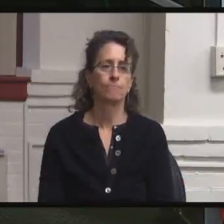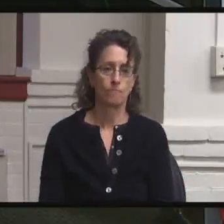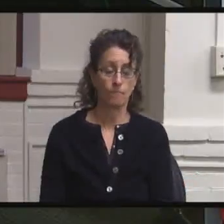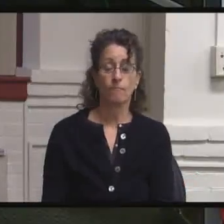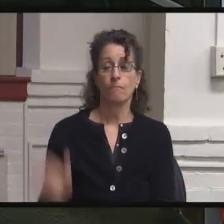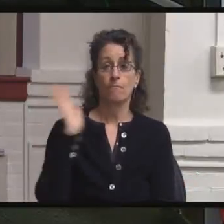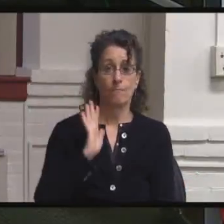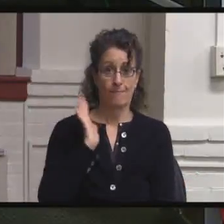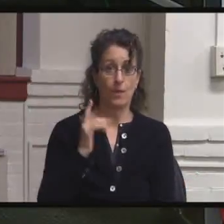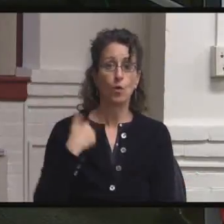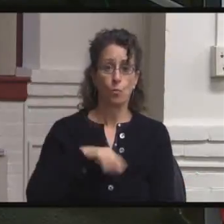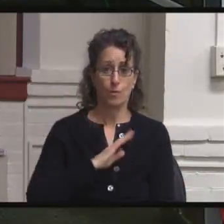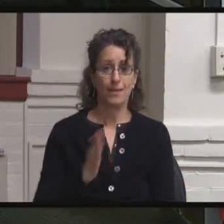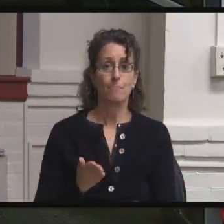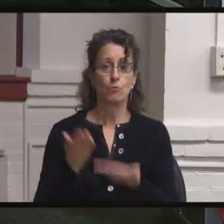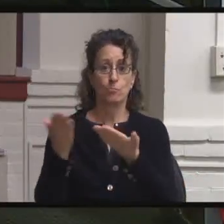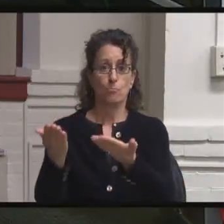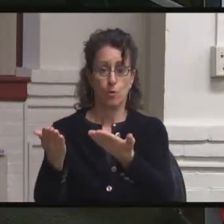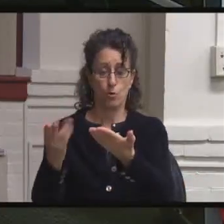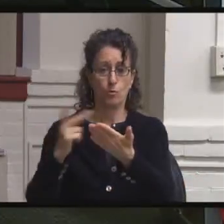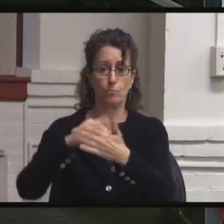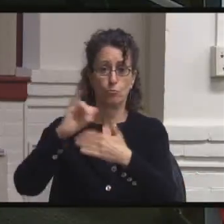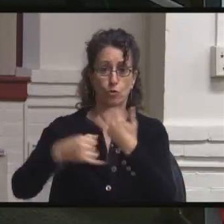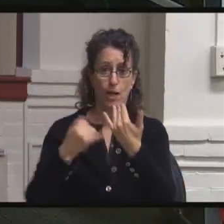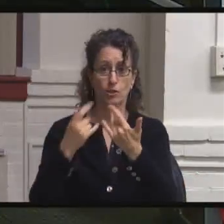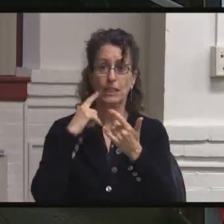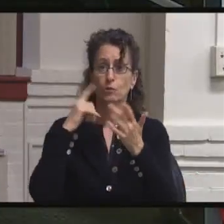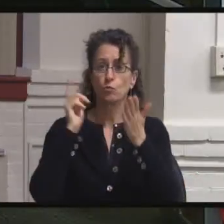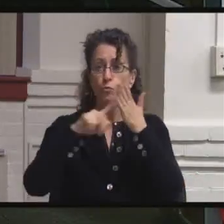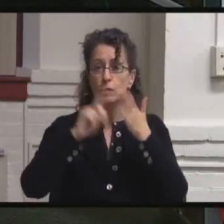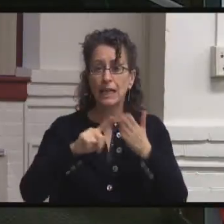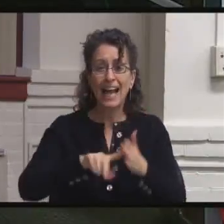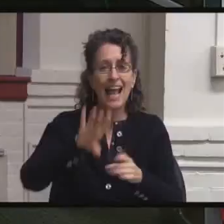board a project that involved 8 buildings.